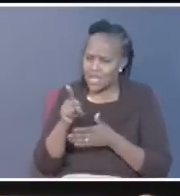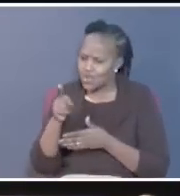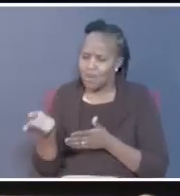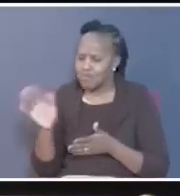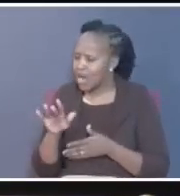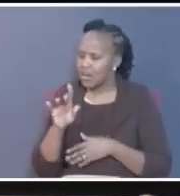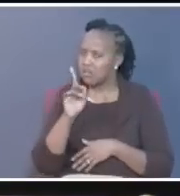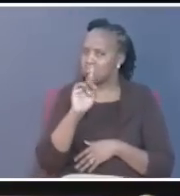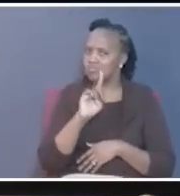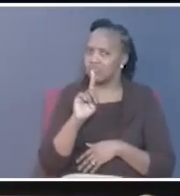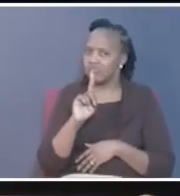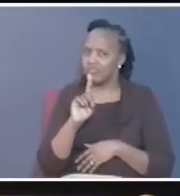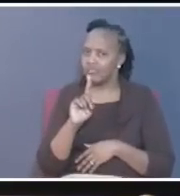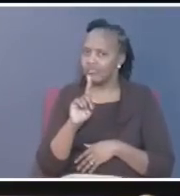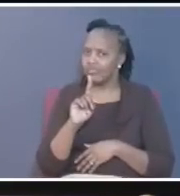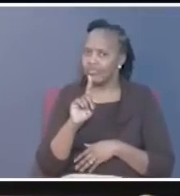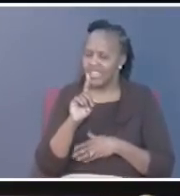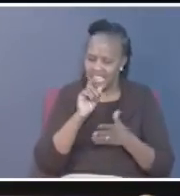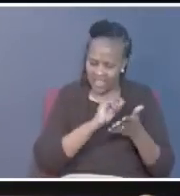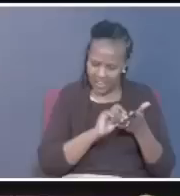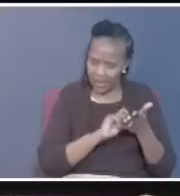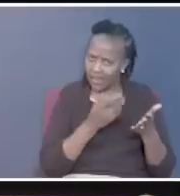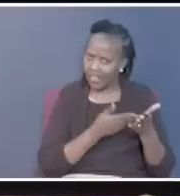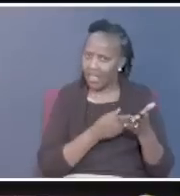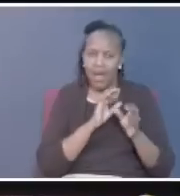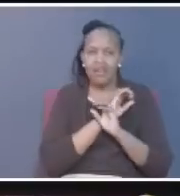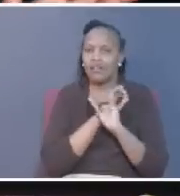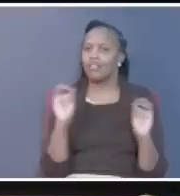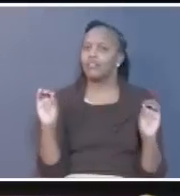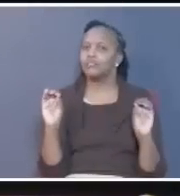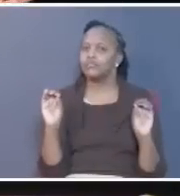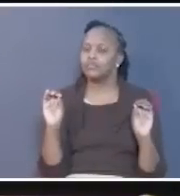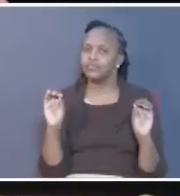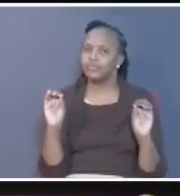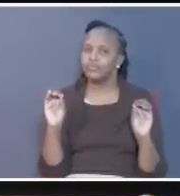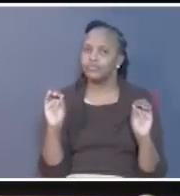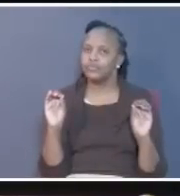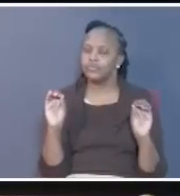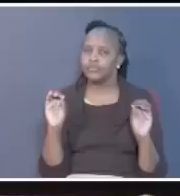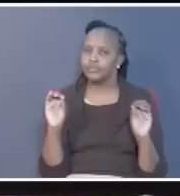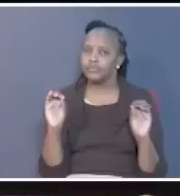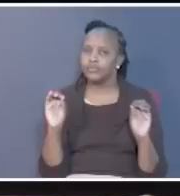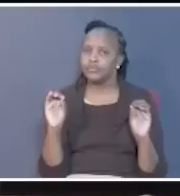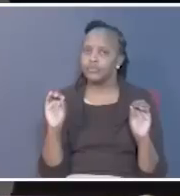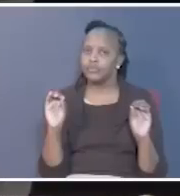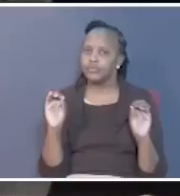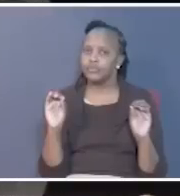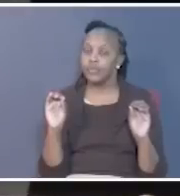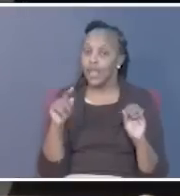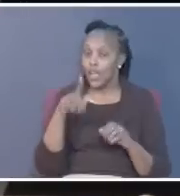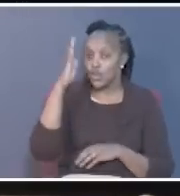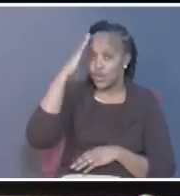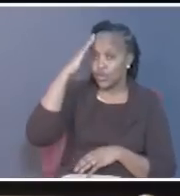back or return the favor when I get back on my feet." We're not told any of those things. And you